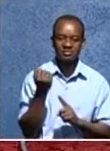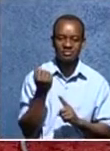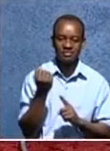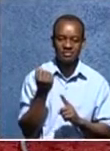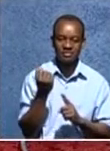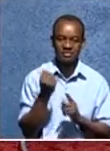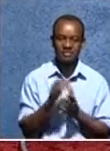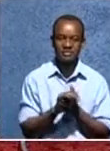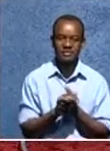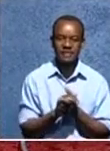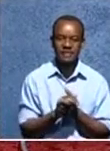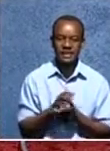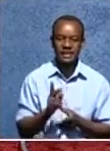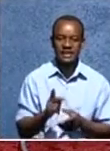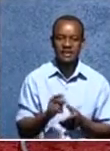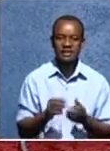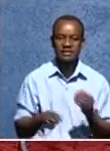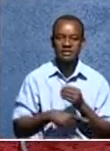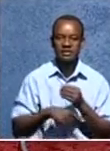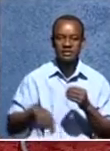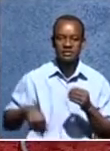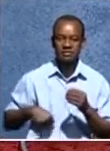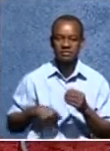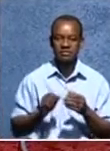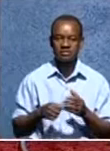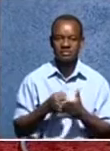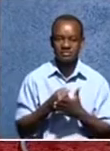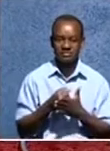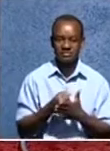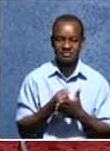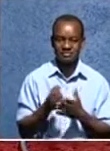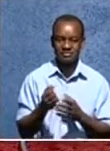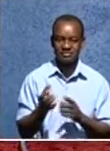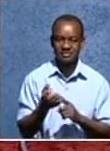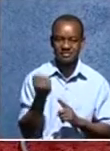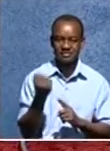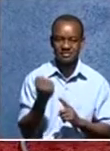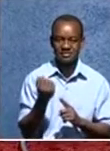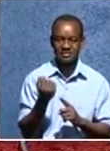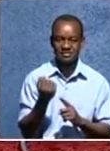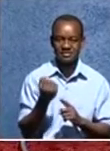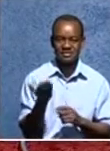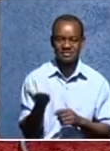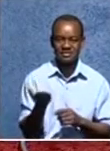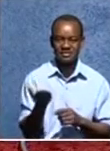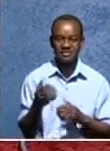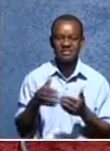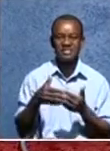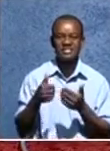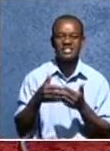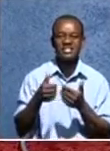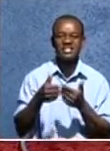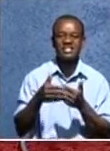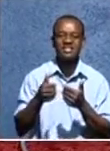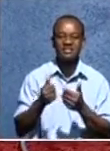people come to the party and also make you feel at home, and that's the key message. Wonderful. And it's easy. It's easy. We'll hear a little bit later about